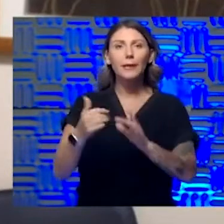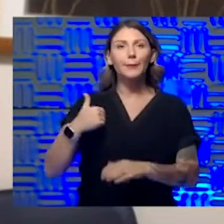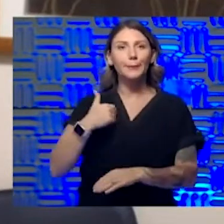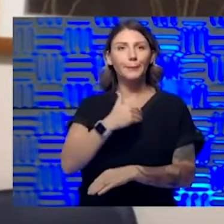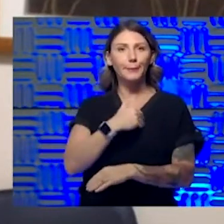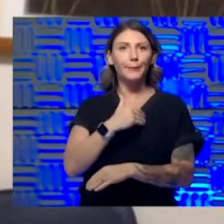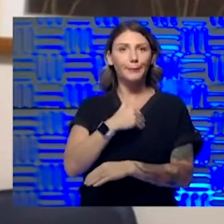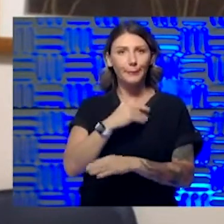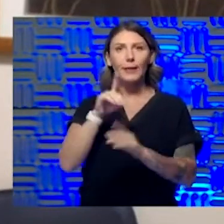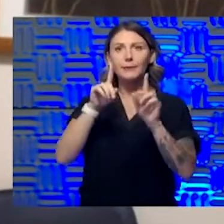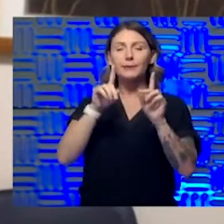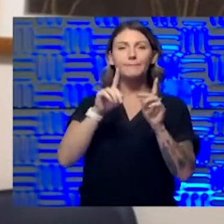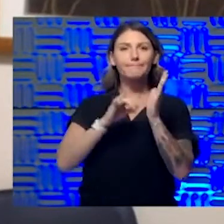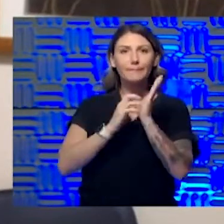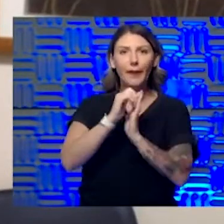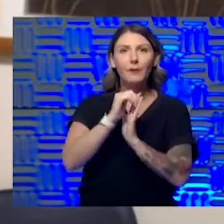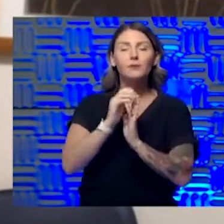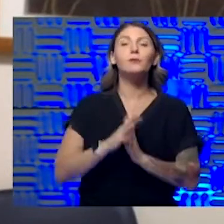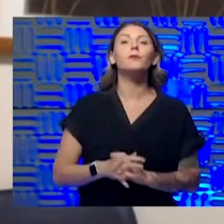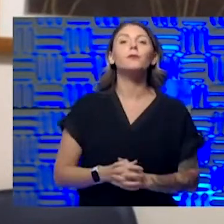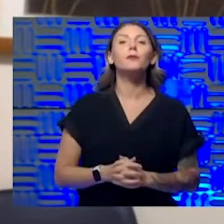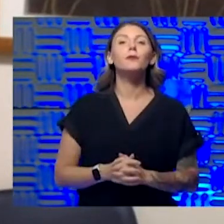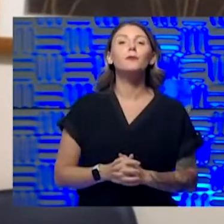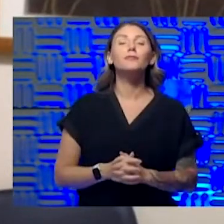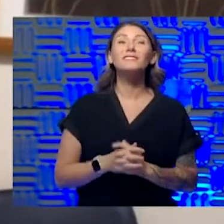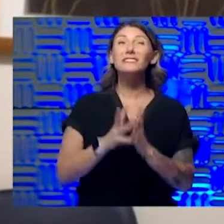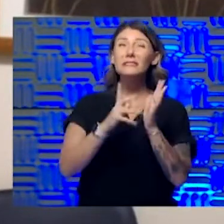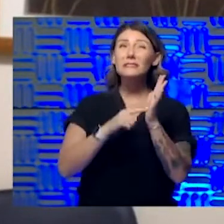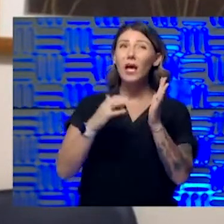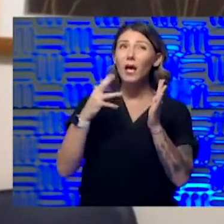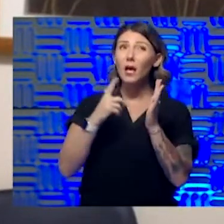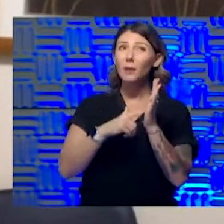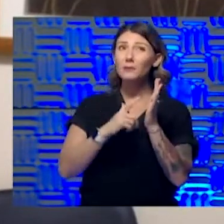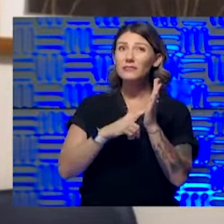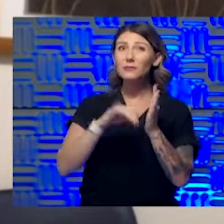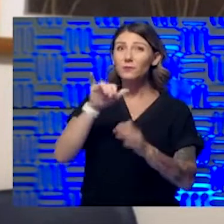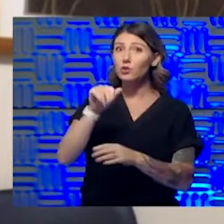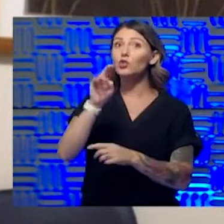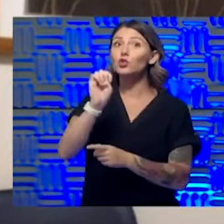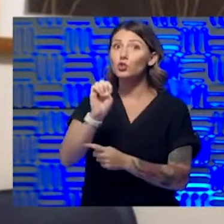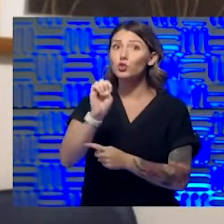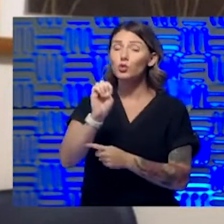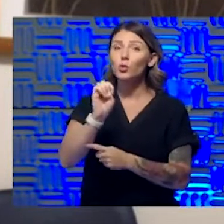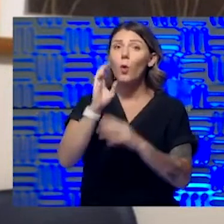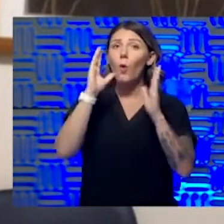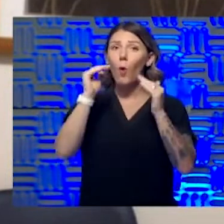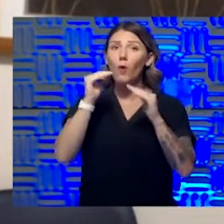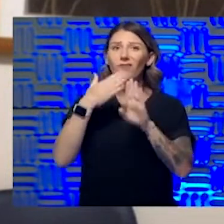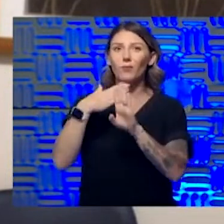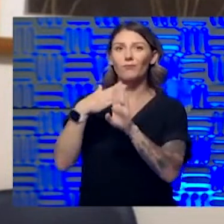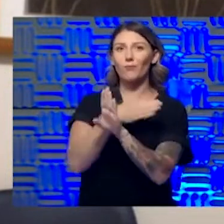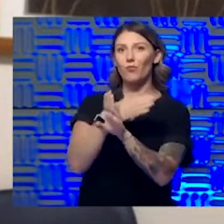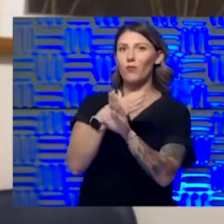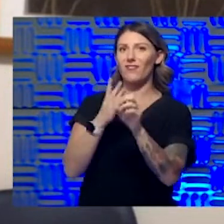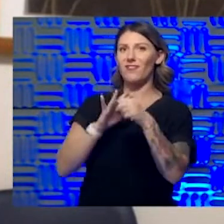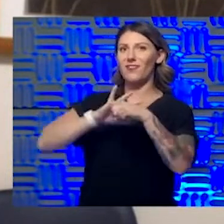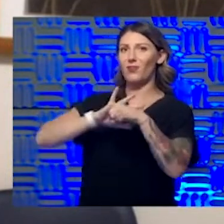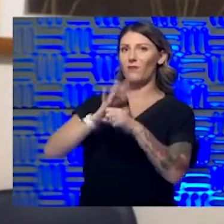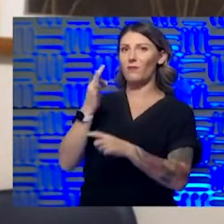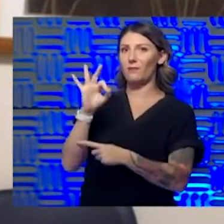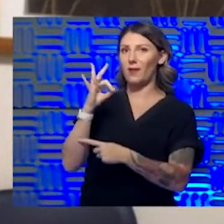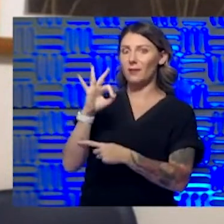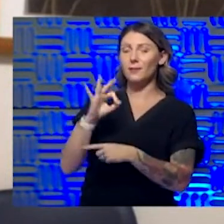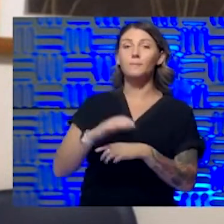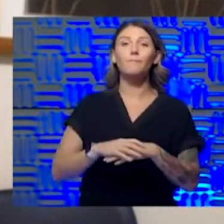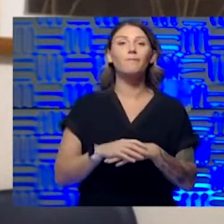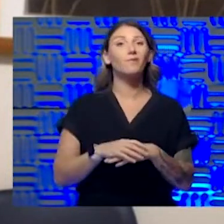Well, our hope right now is that sometime in June we will be getting back to those almost pre-COVID levels. So really we're taking it 1 week